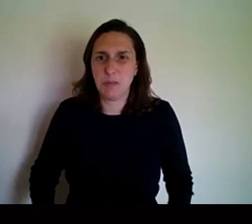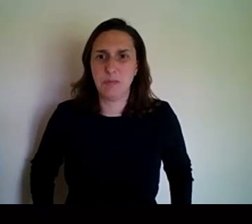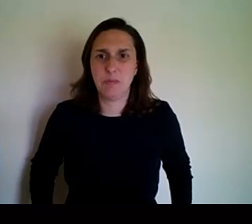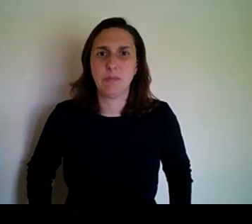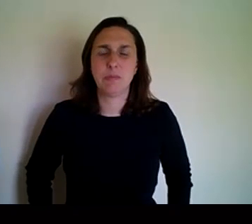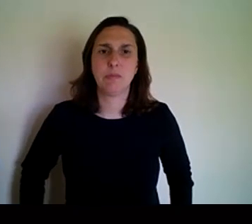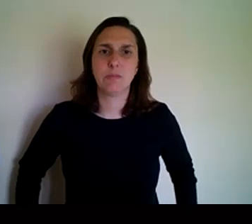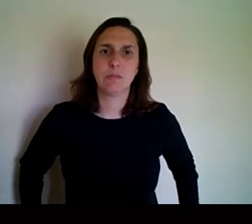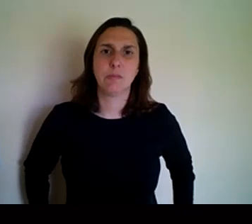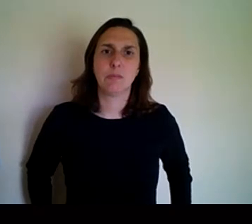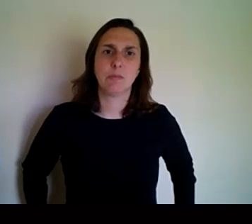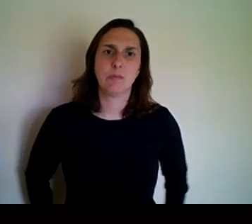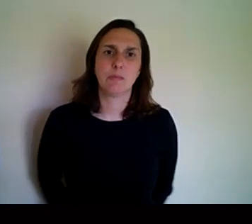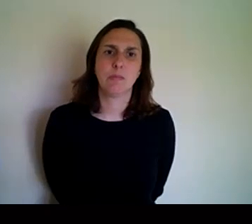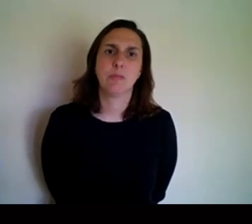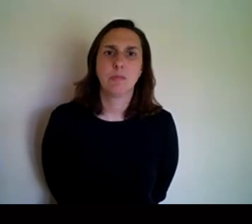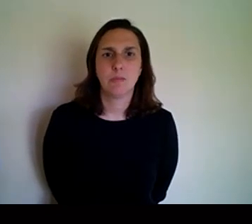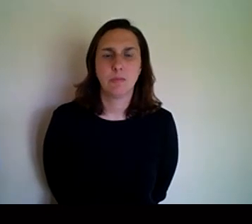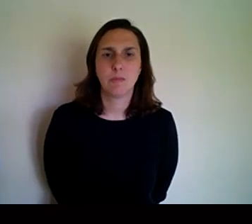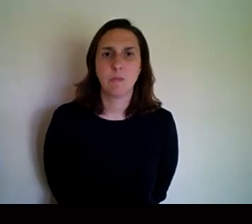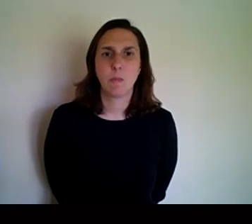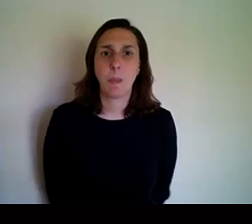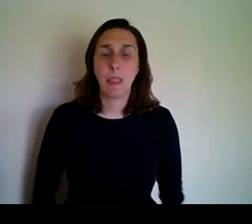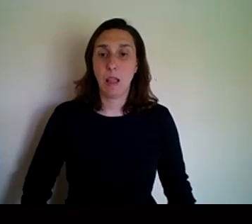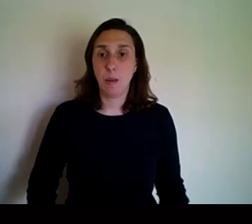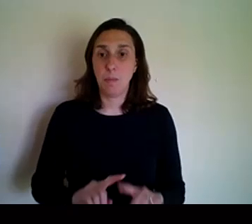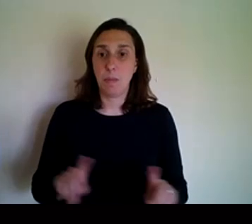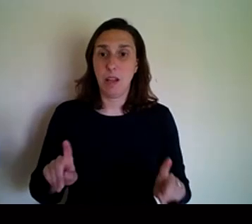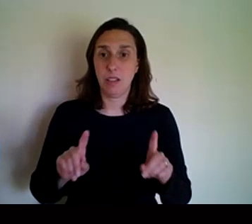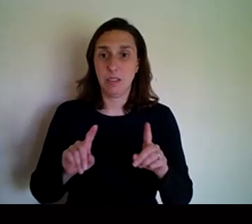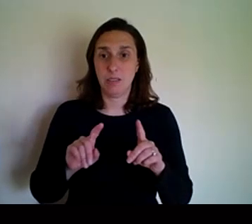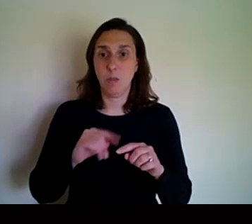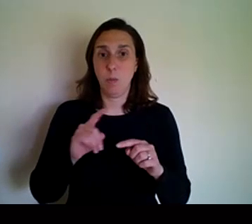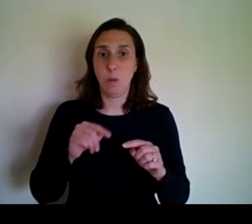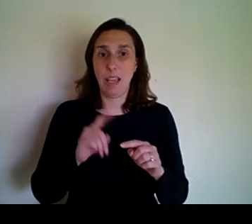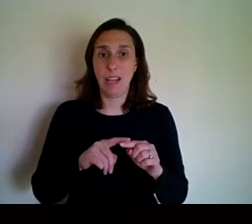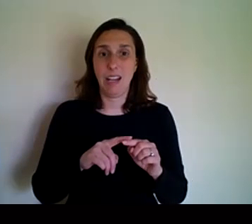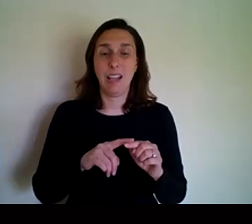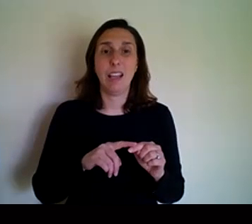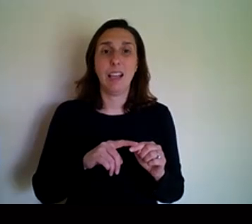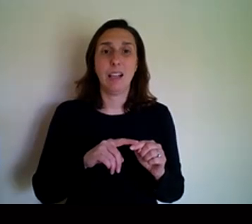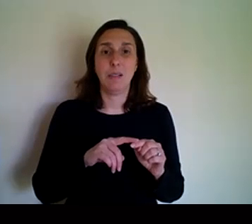But very early on, when b times t is less than 1,